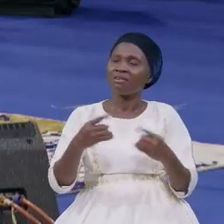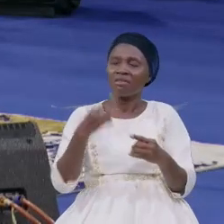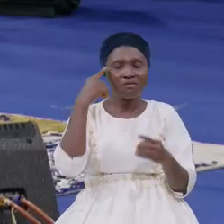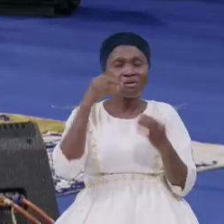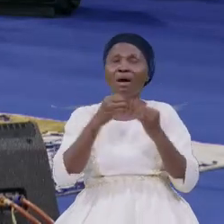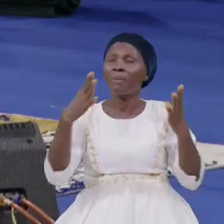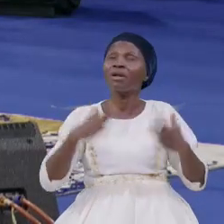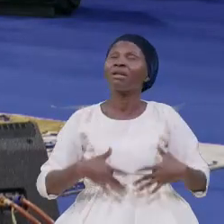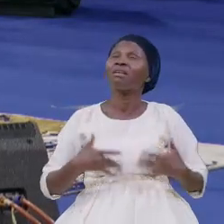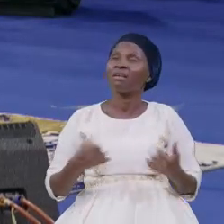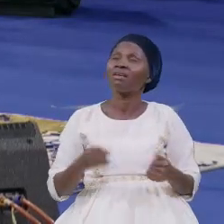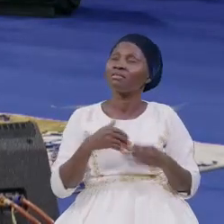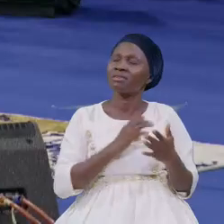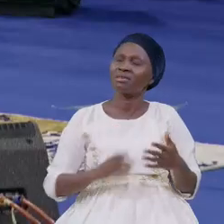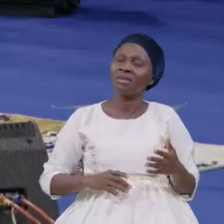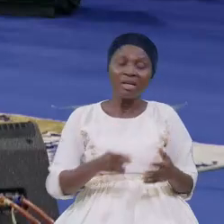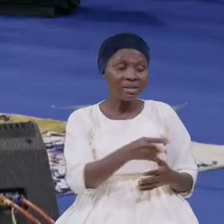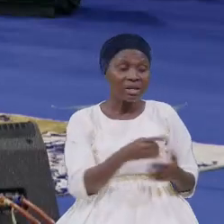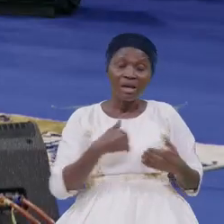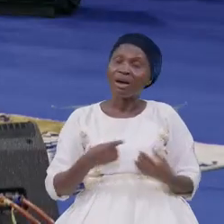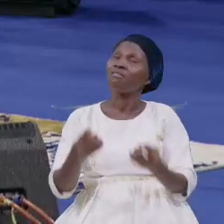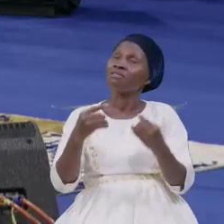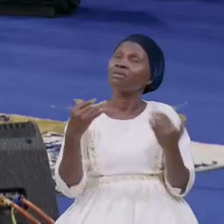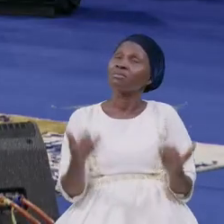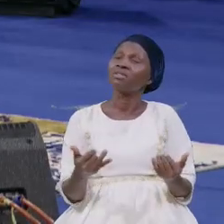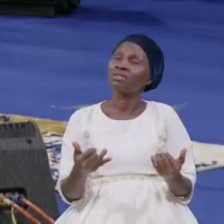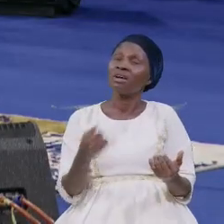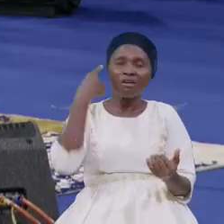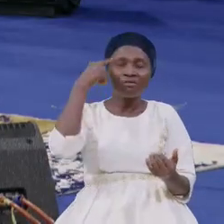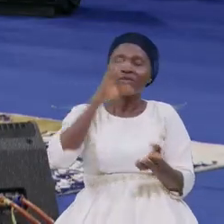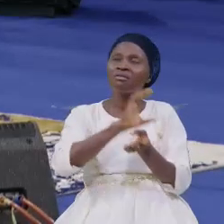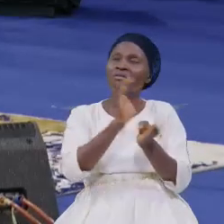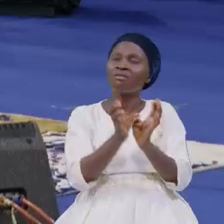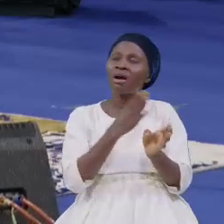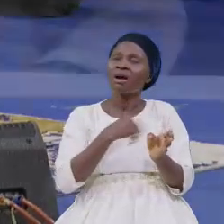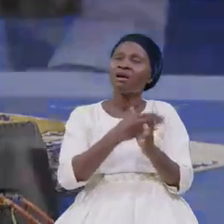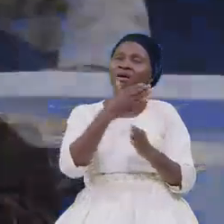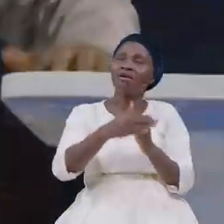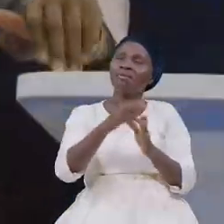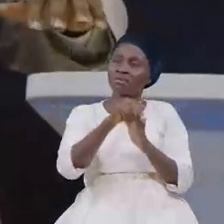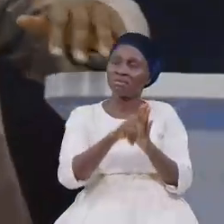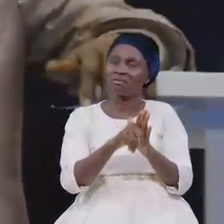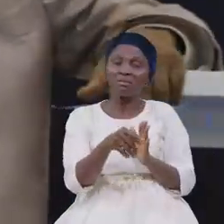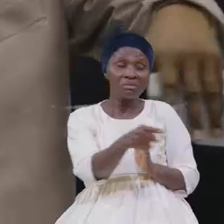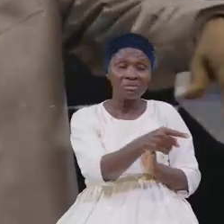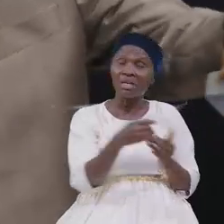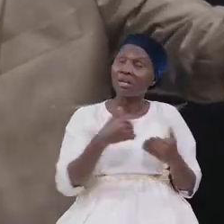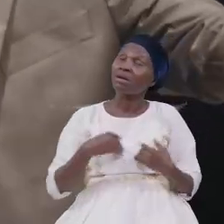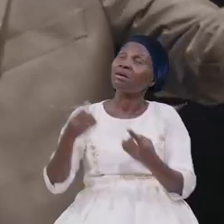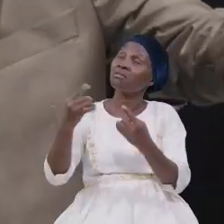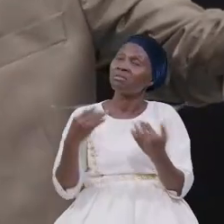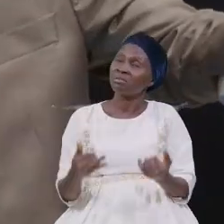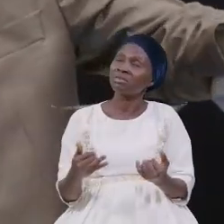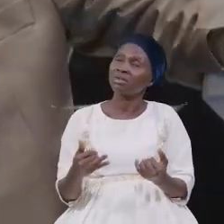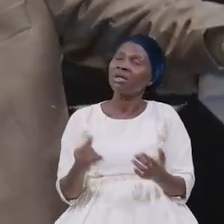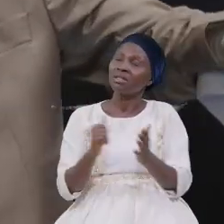in Christ. They have come for conversion and completeness. They have come that you lift them up